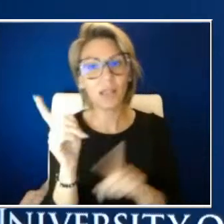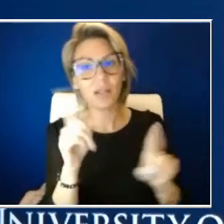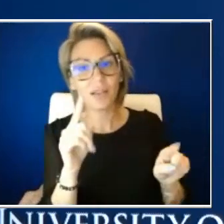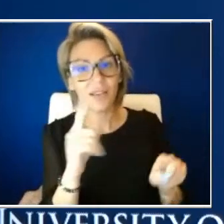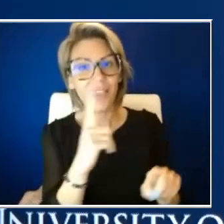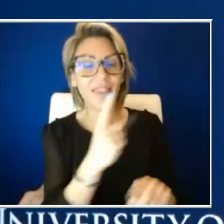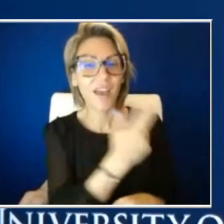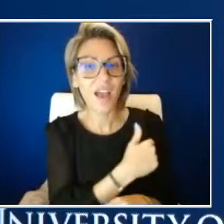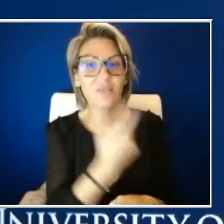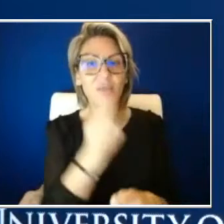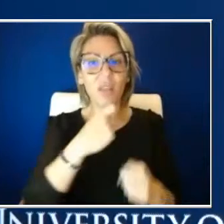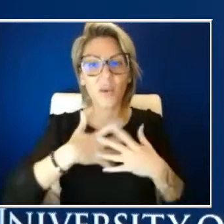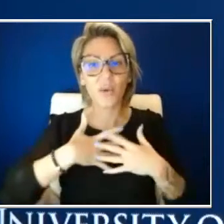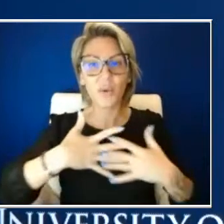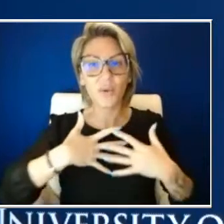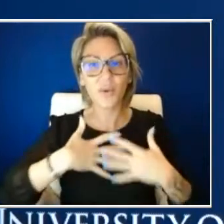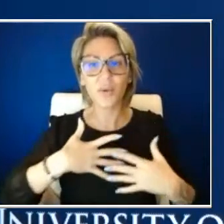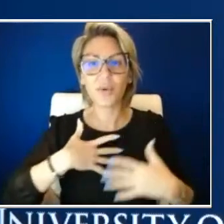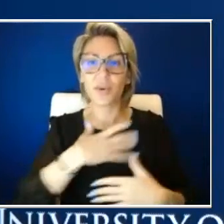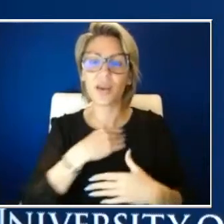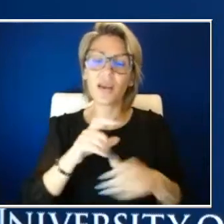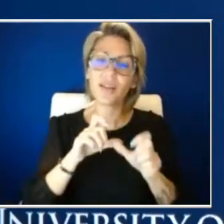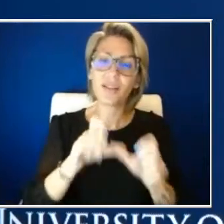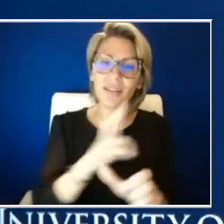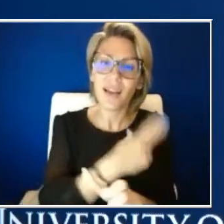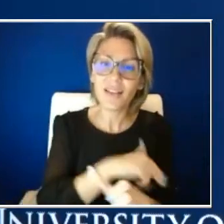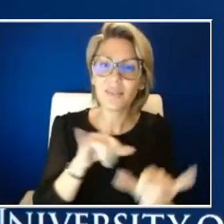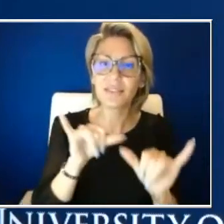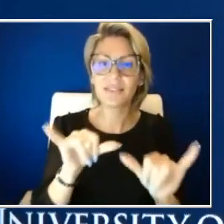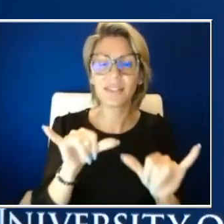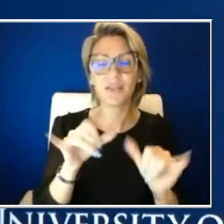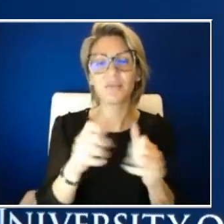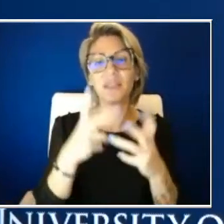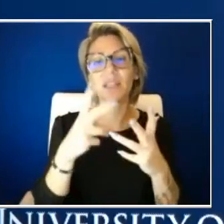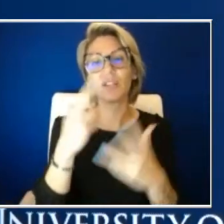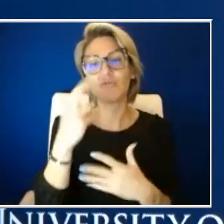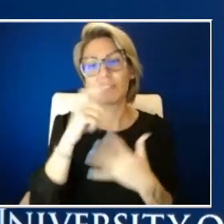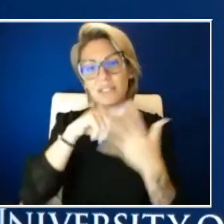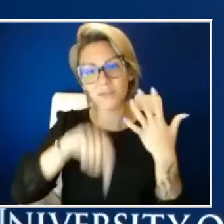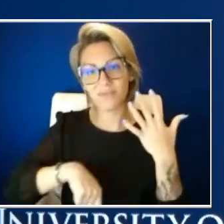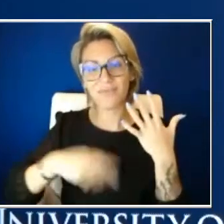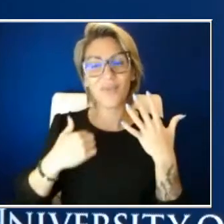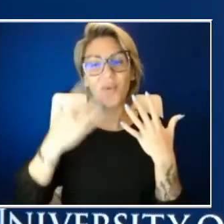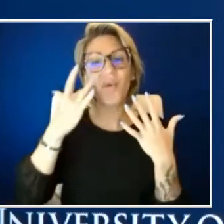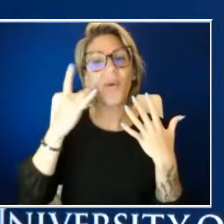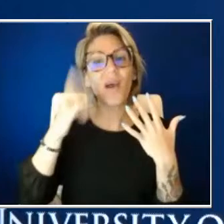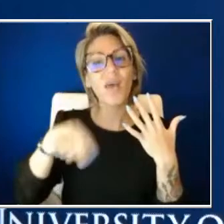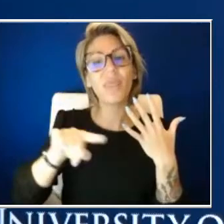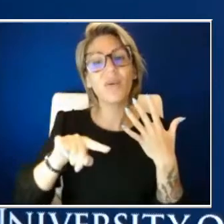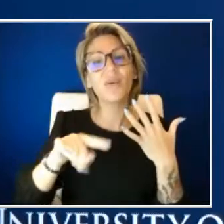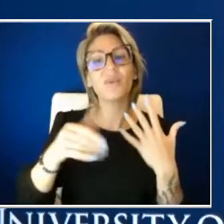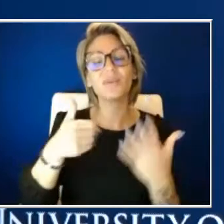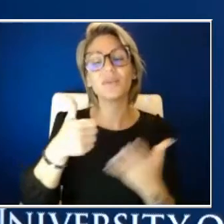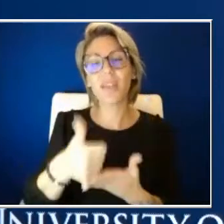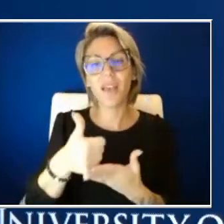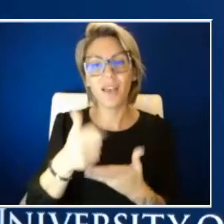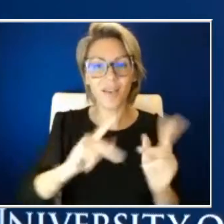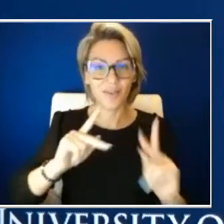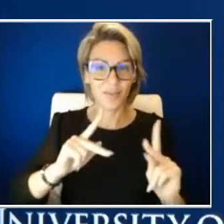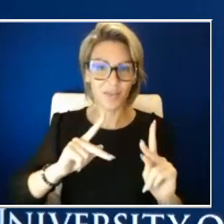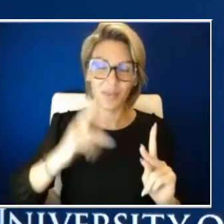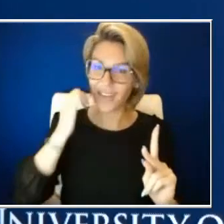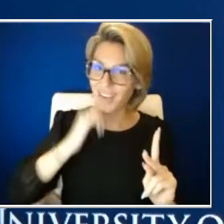intubated and have those long hospitalizations. So there are many, many reasons why these vaccines help people on an everyday